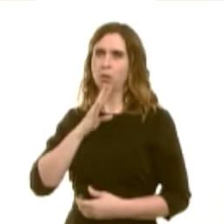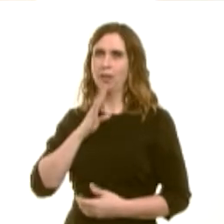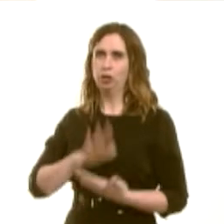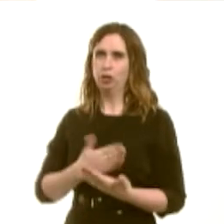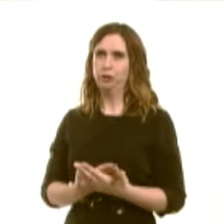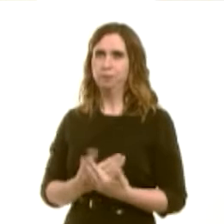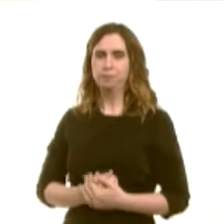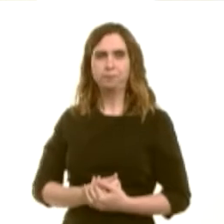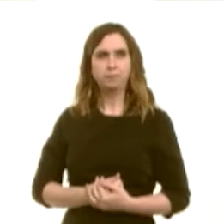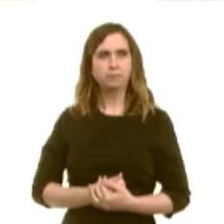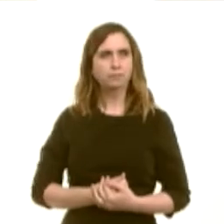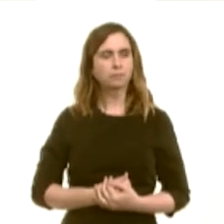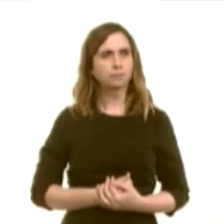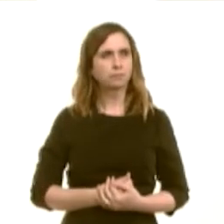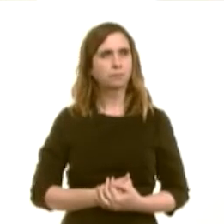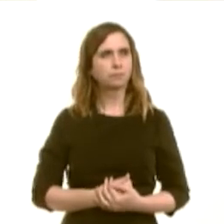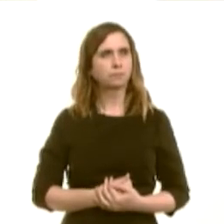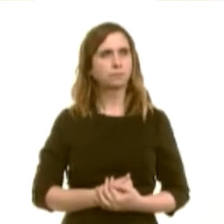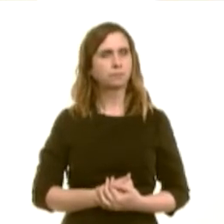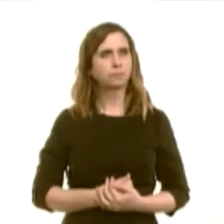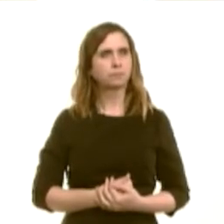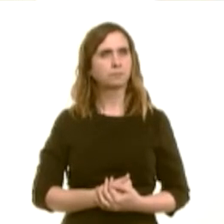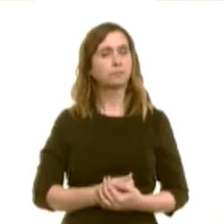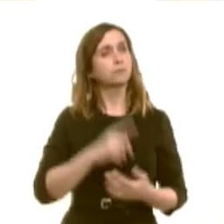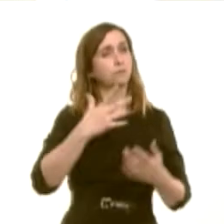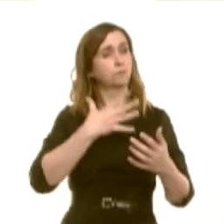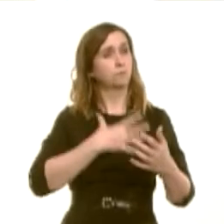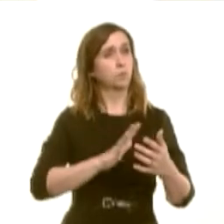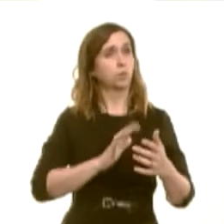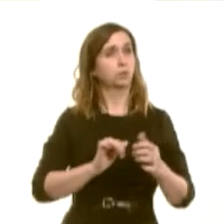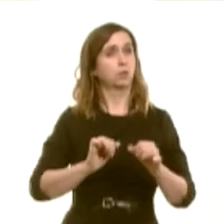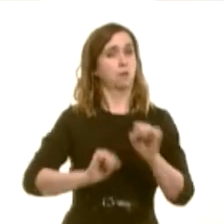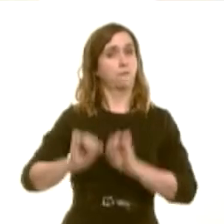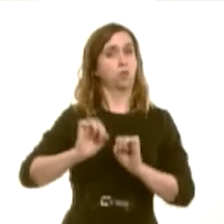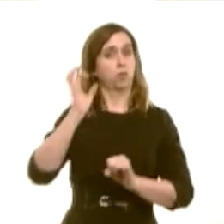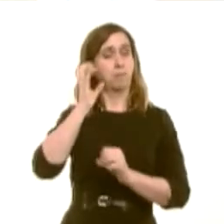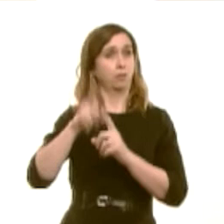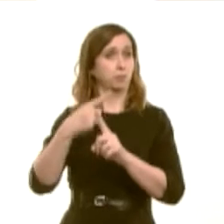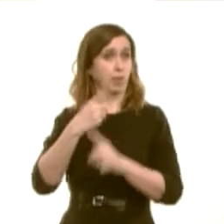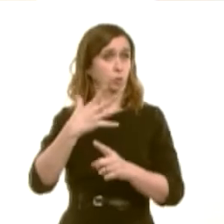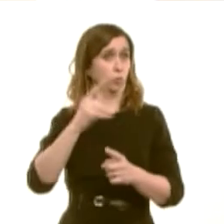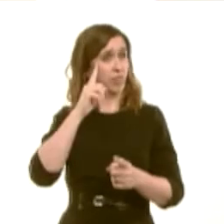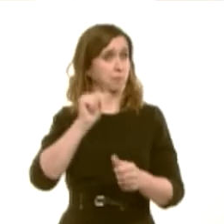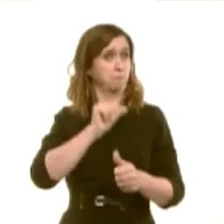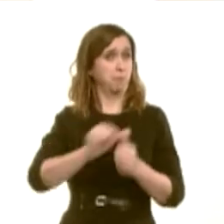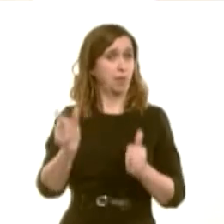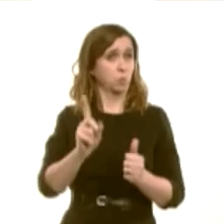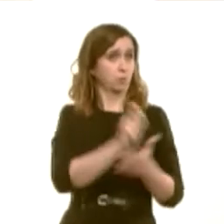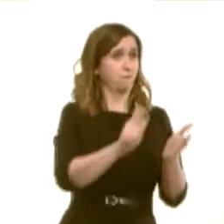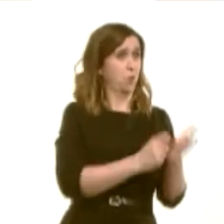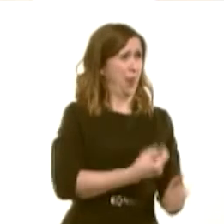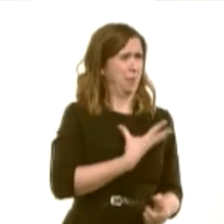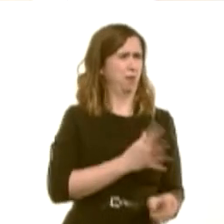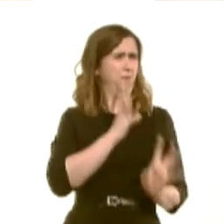The concept of voting Labour to avoid the impacts of the bedroom tax are ironic, to say the least, because the